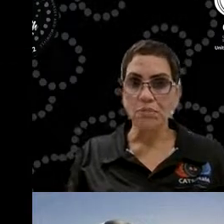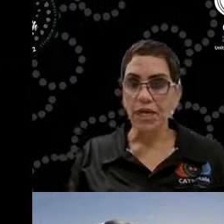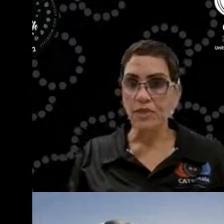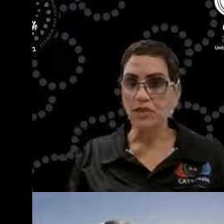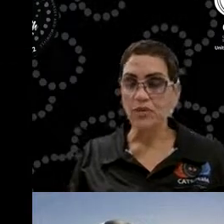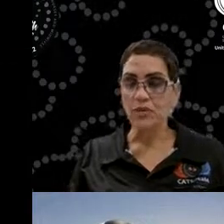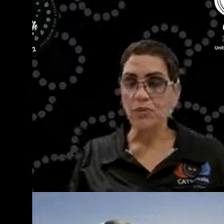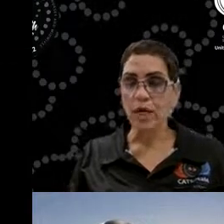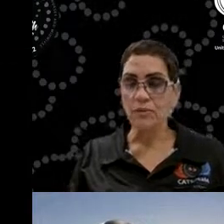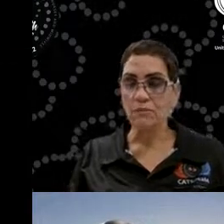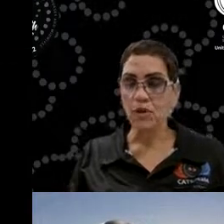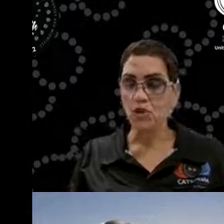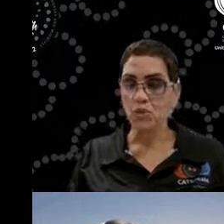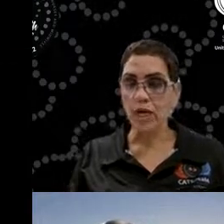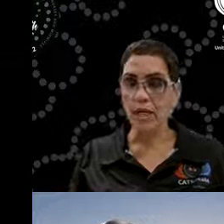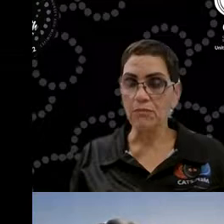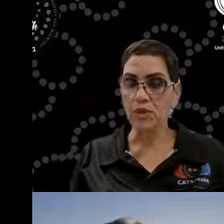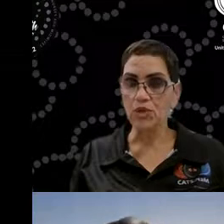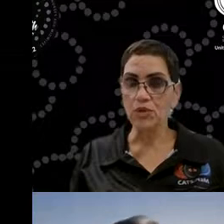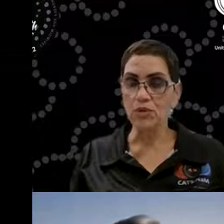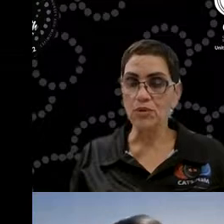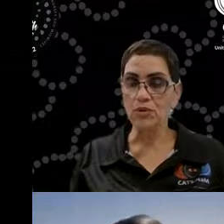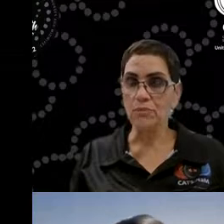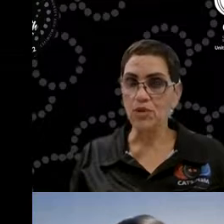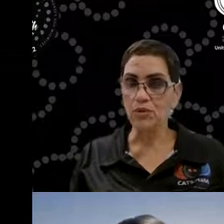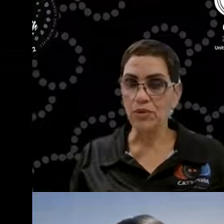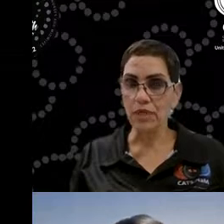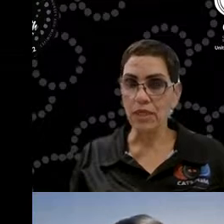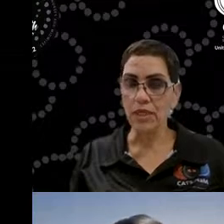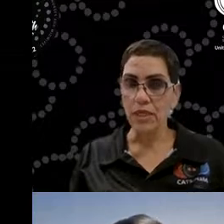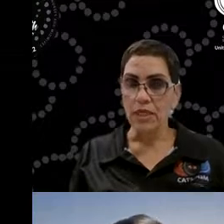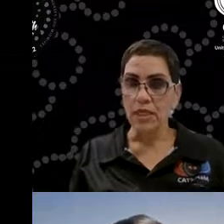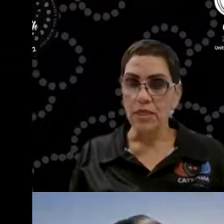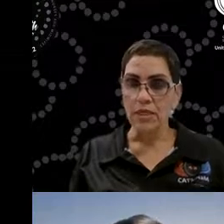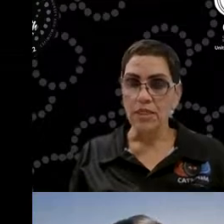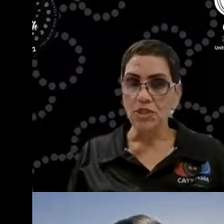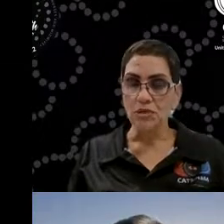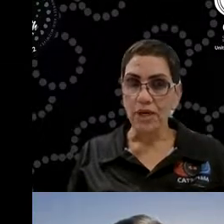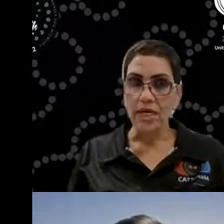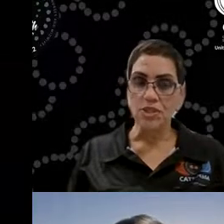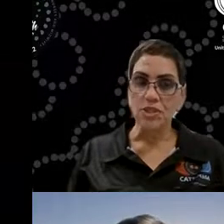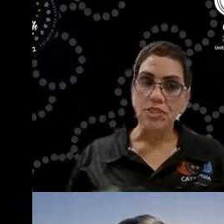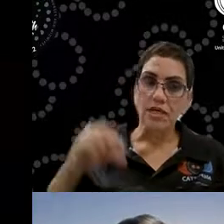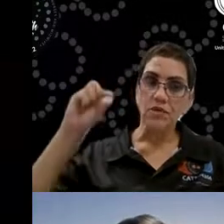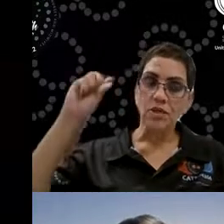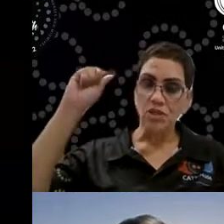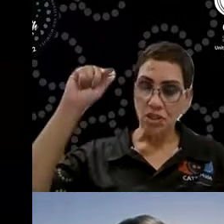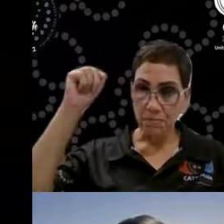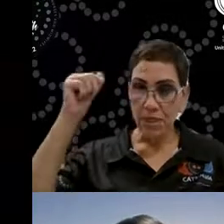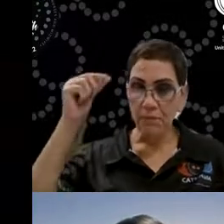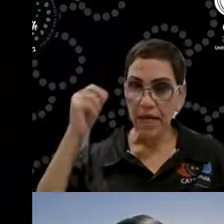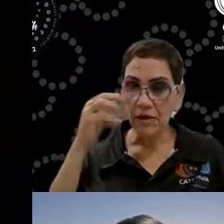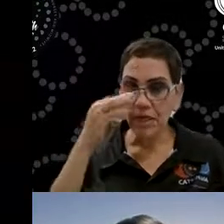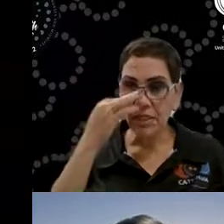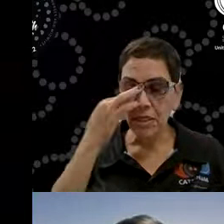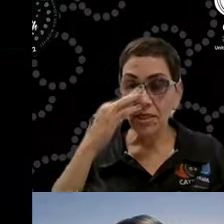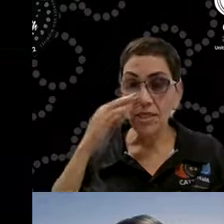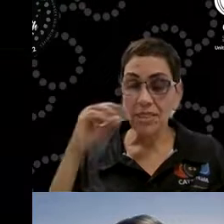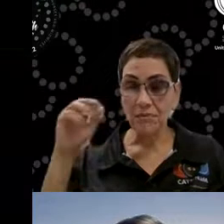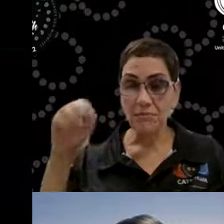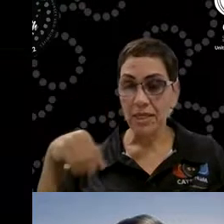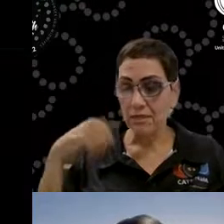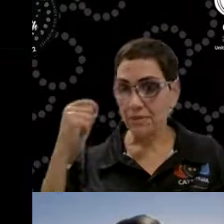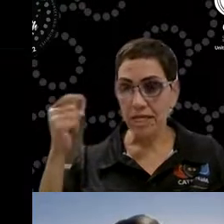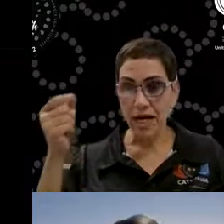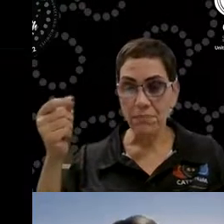you'll get a digital badge for module 1, module 2 and module 3. And the digital badges have got a chip in the